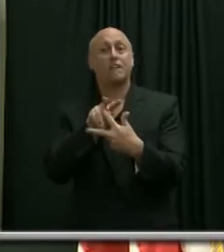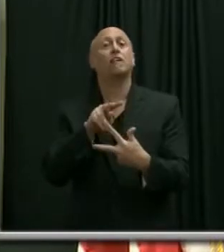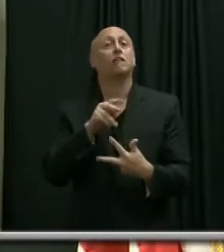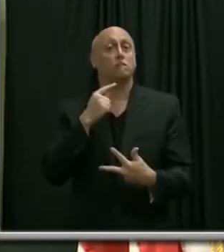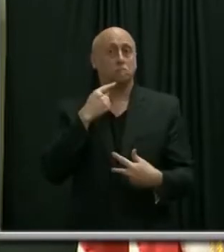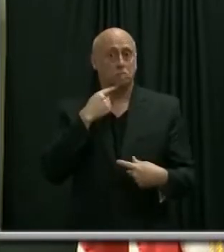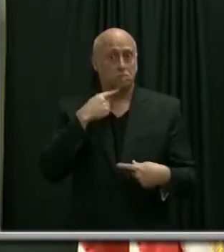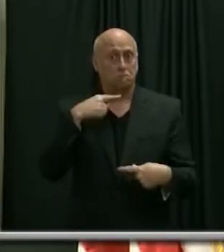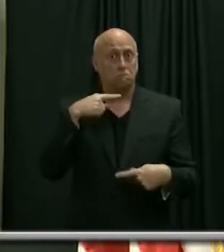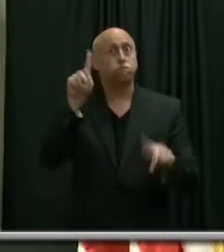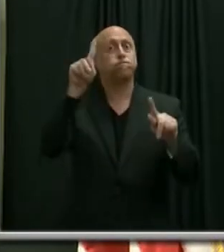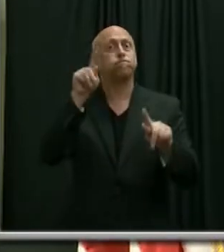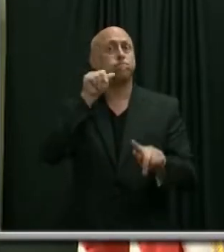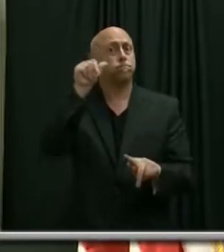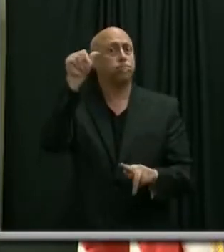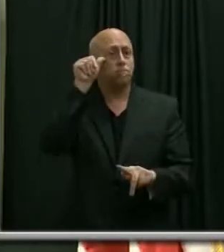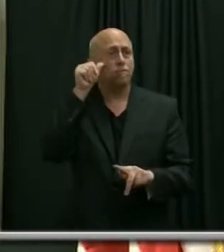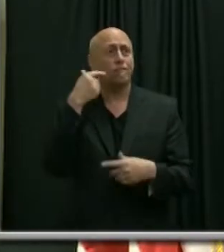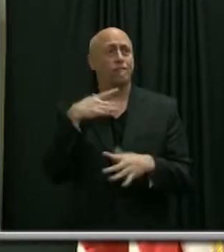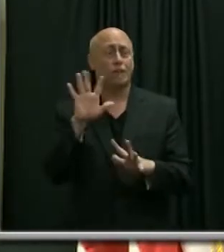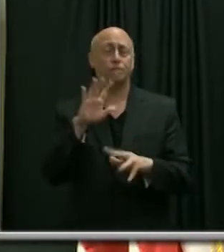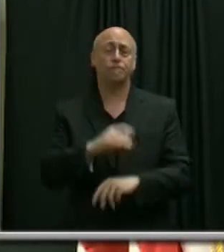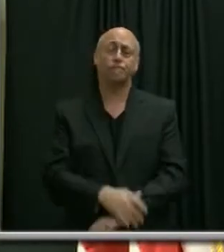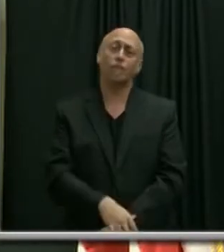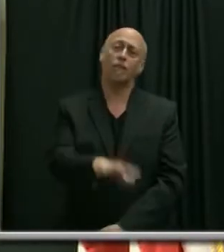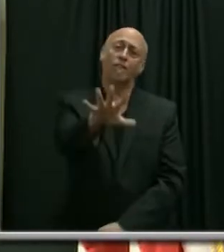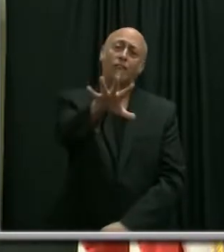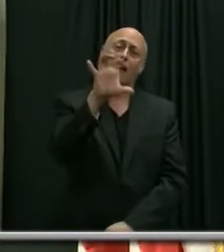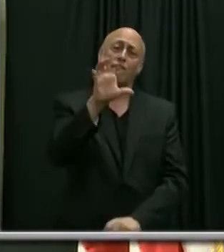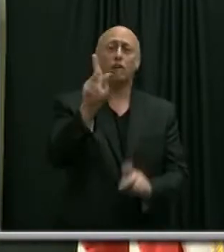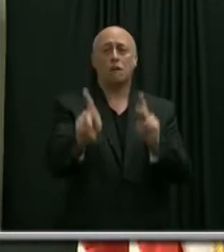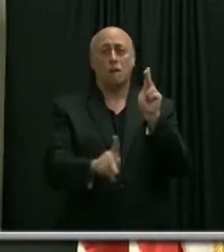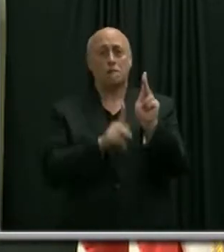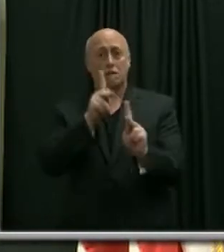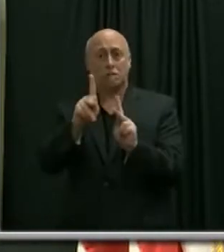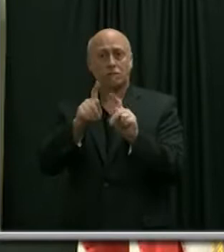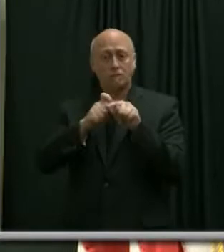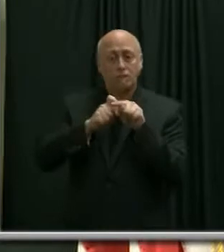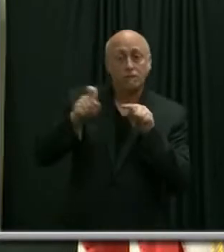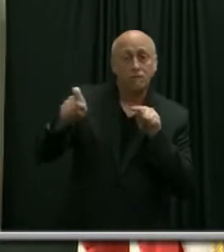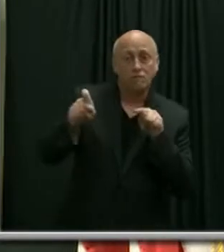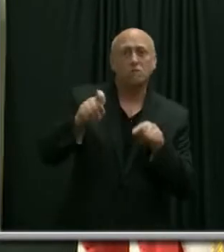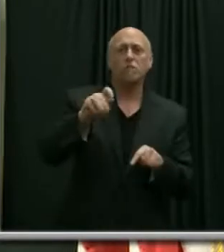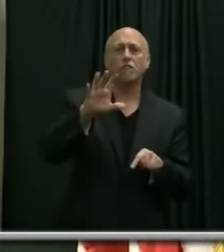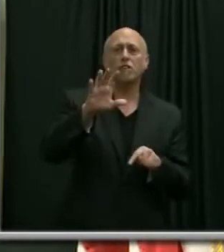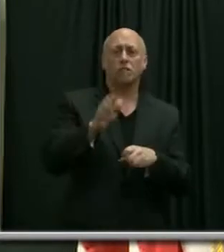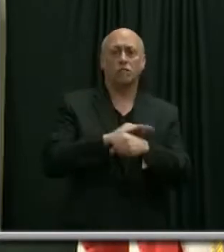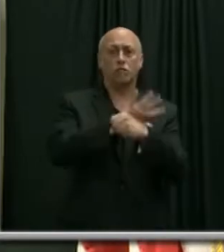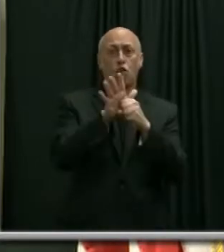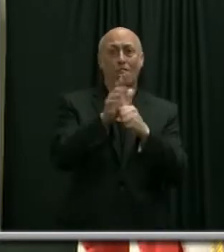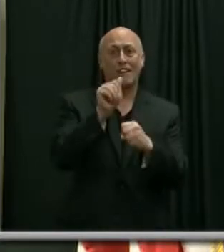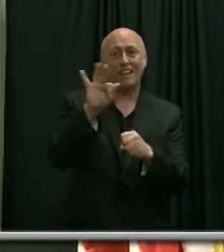assessment centers yesterday. Nearly 500 people called the COVID-19 hotline.